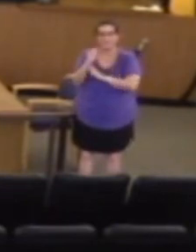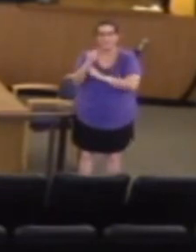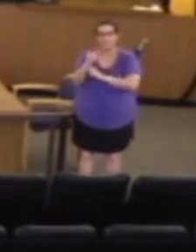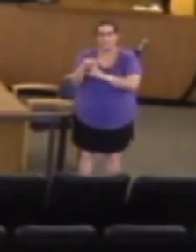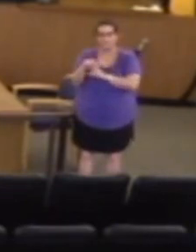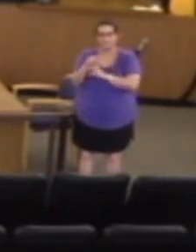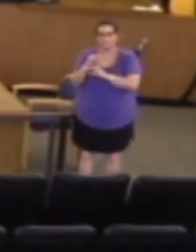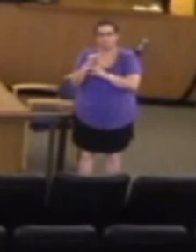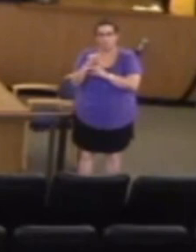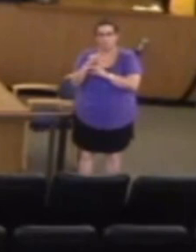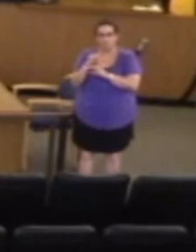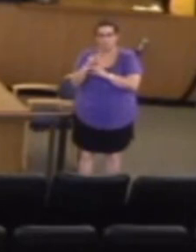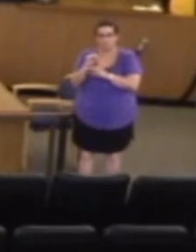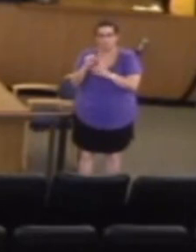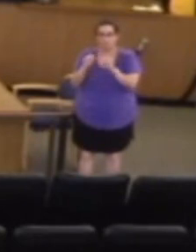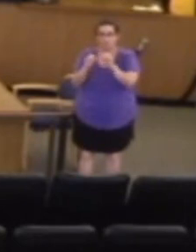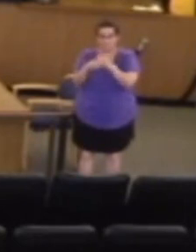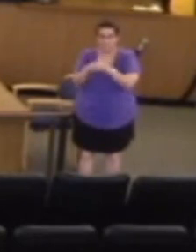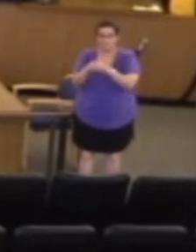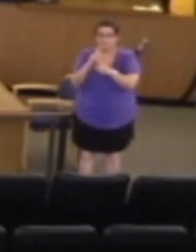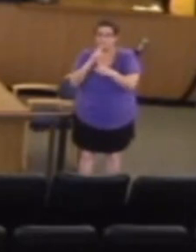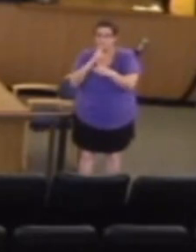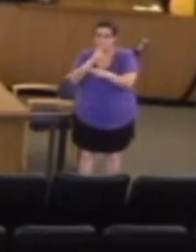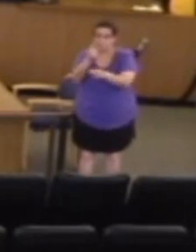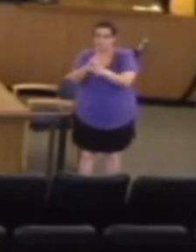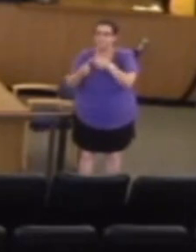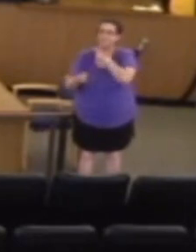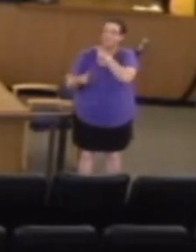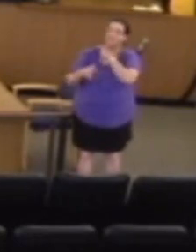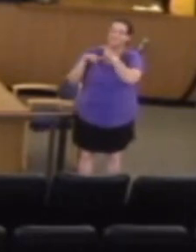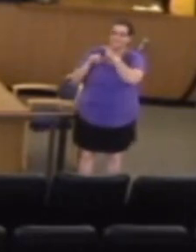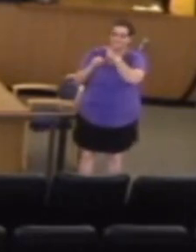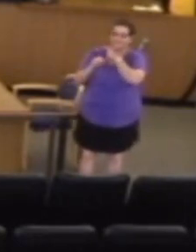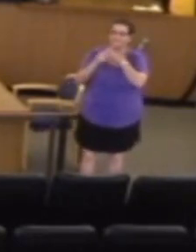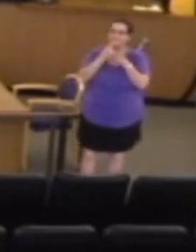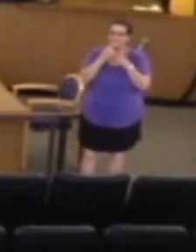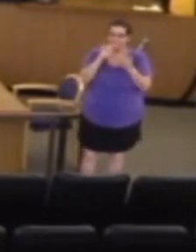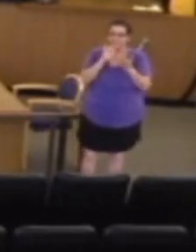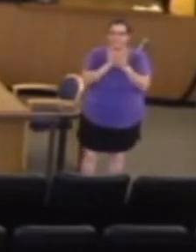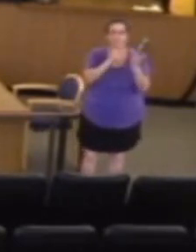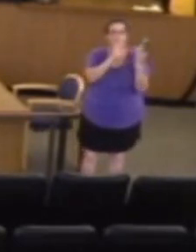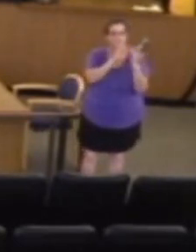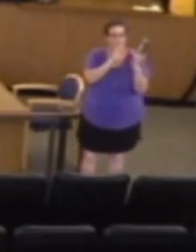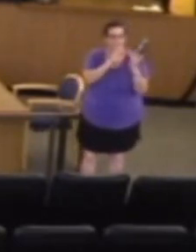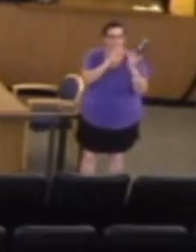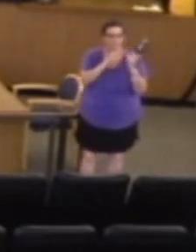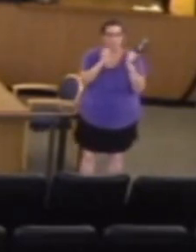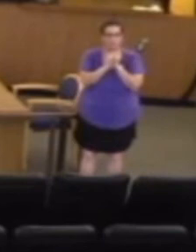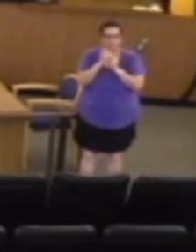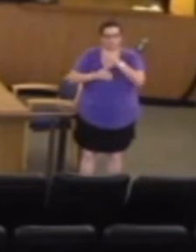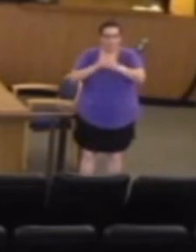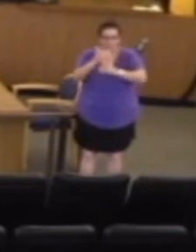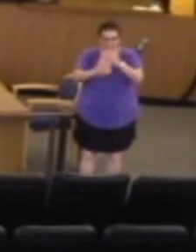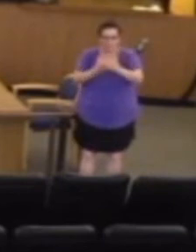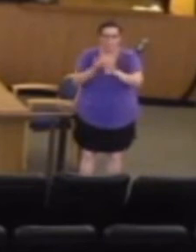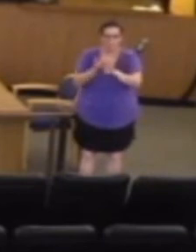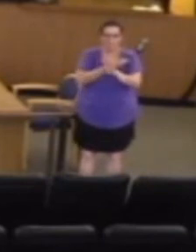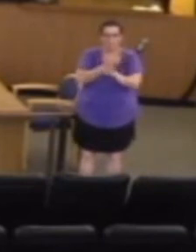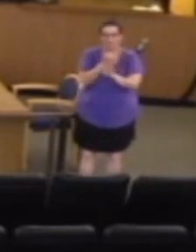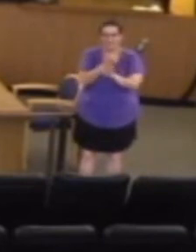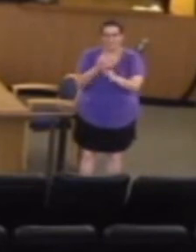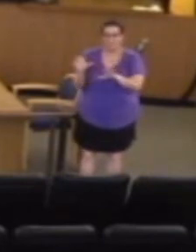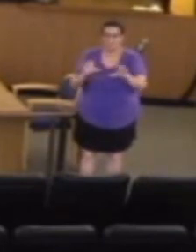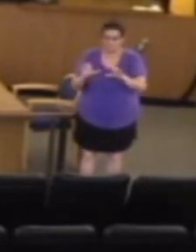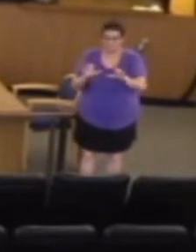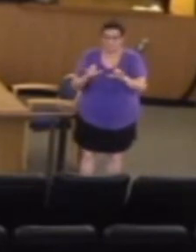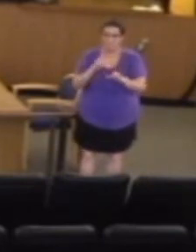said it's just so everybody knows, John, the controller said they did reach out to the state controller's office with this process, and they thought it was